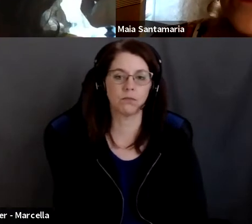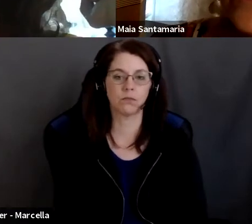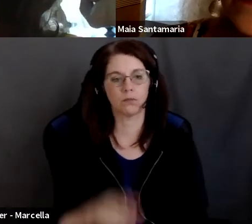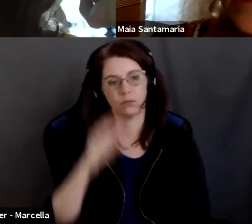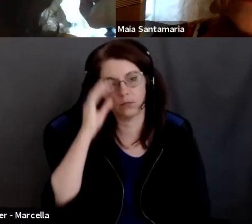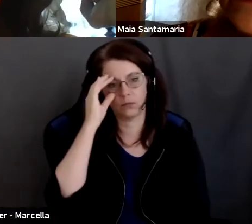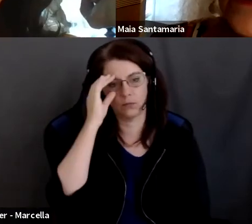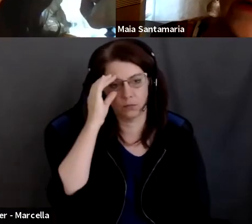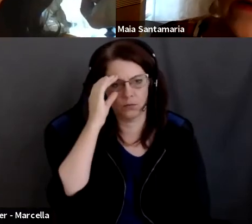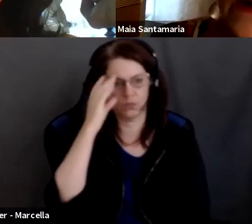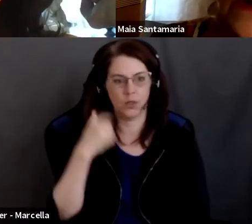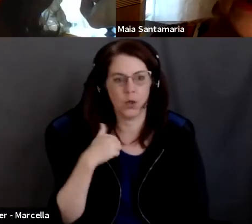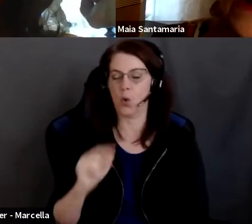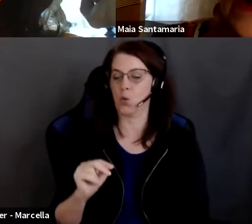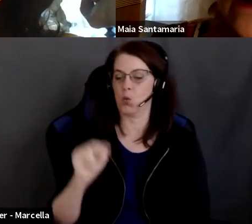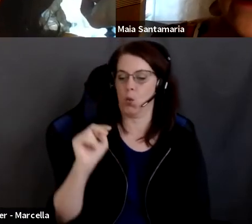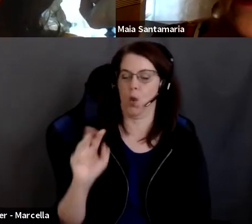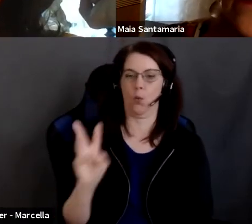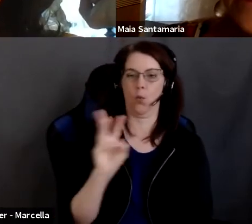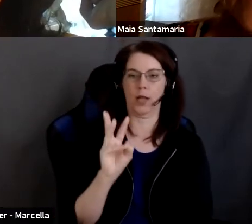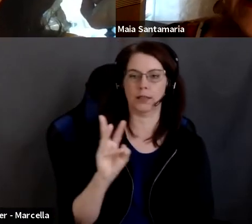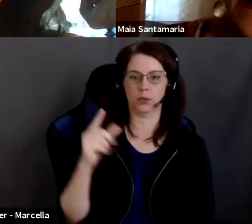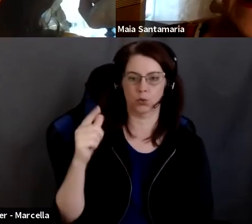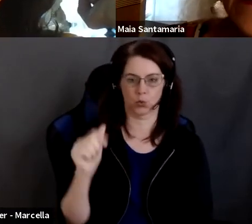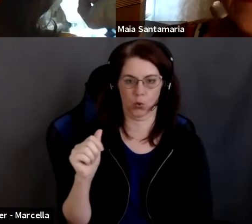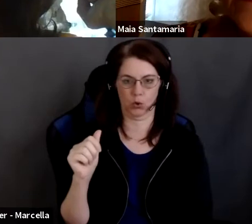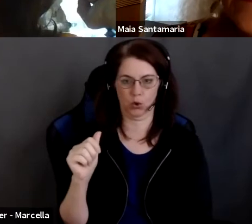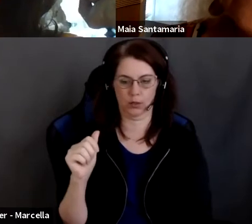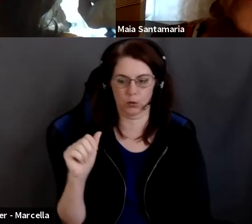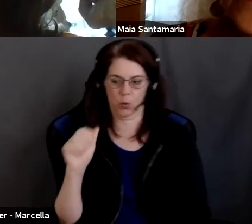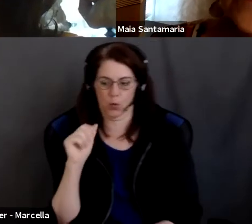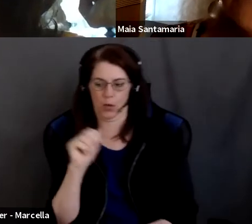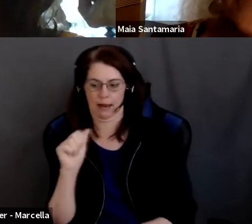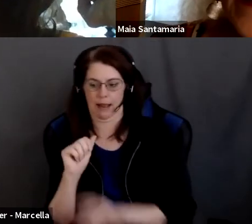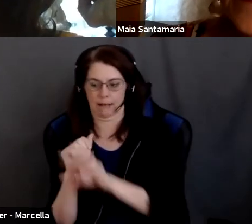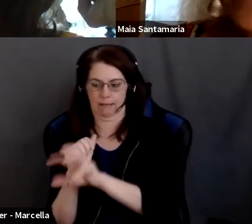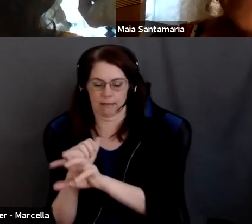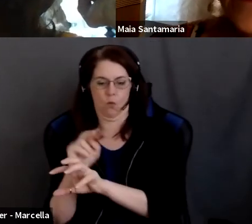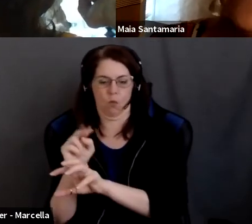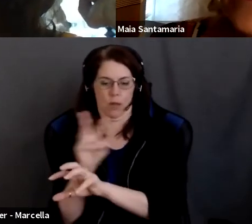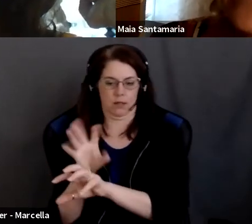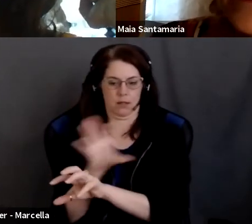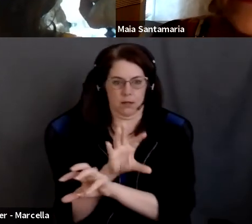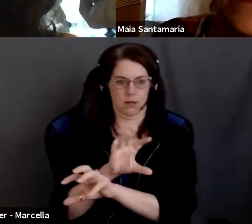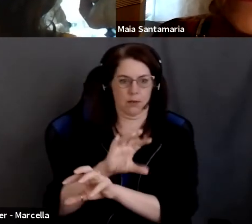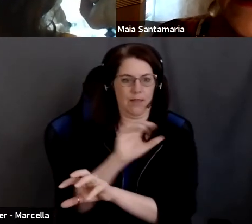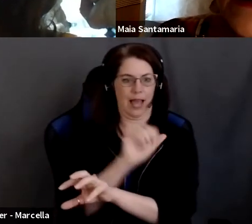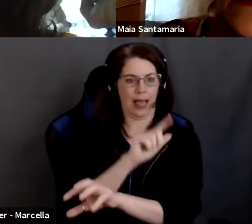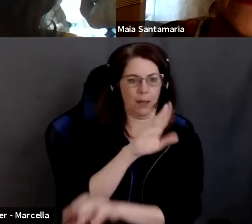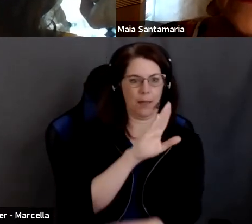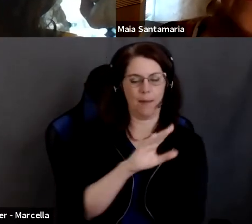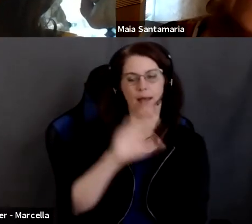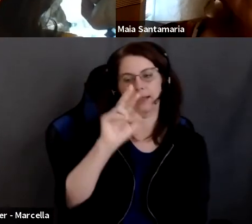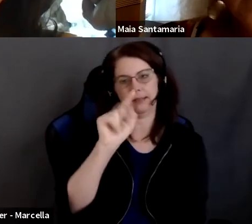We are located in Northwest Georgia, northwest of Atlanta, bordered by Alabama and